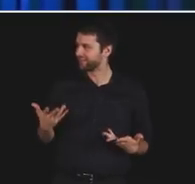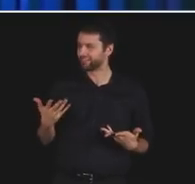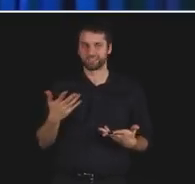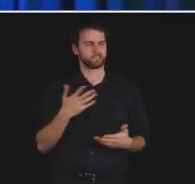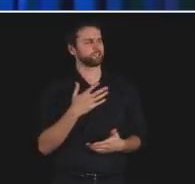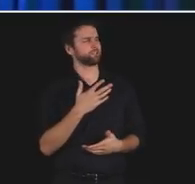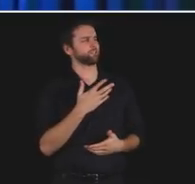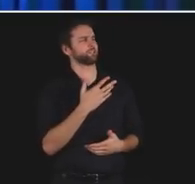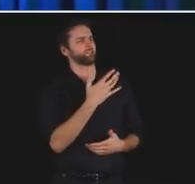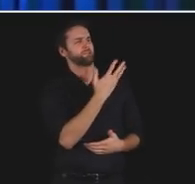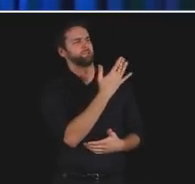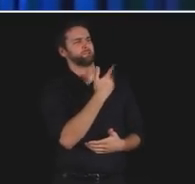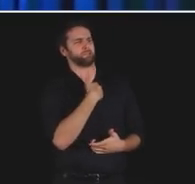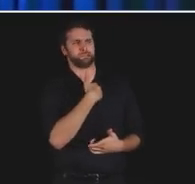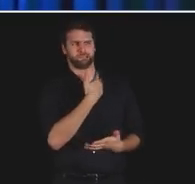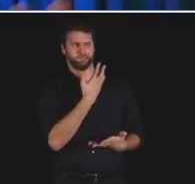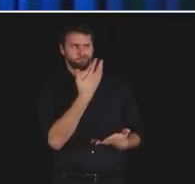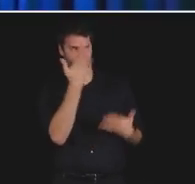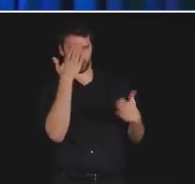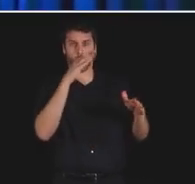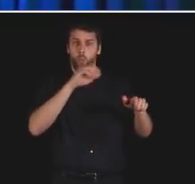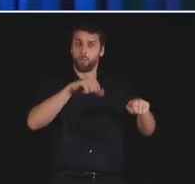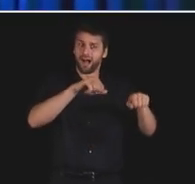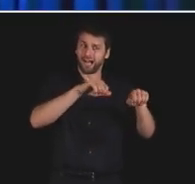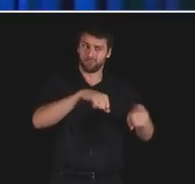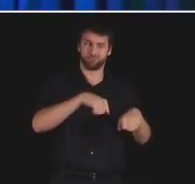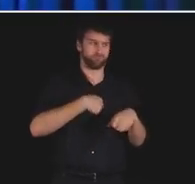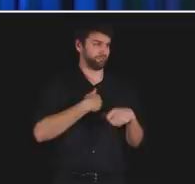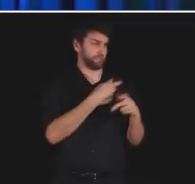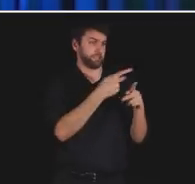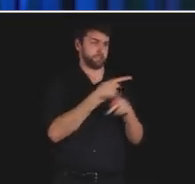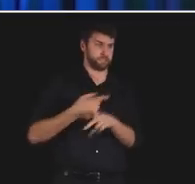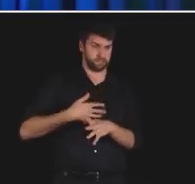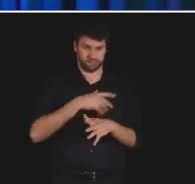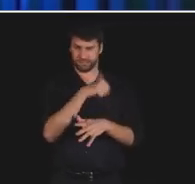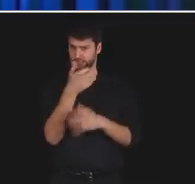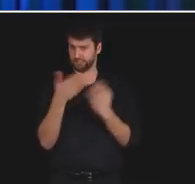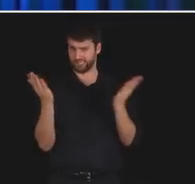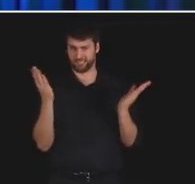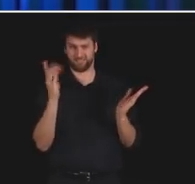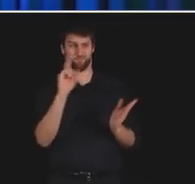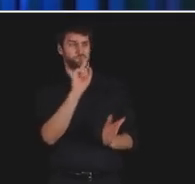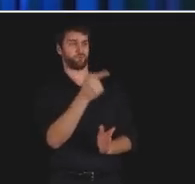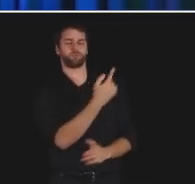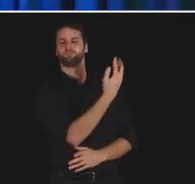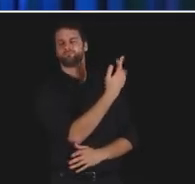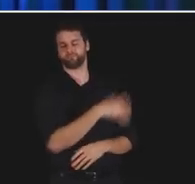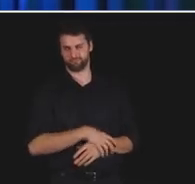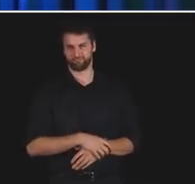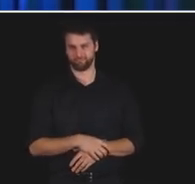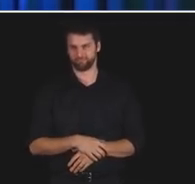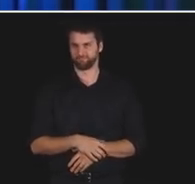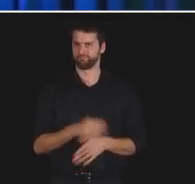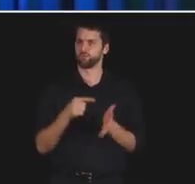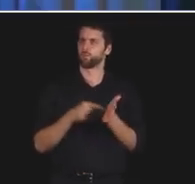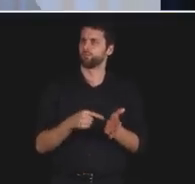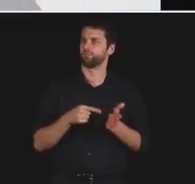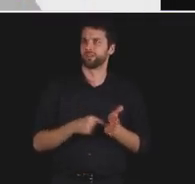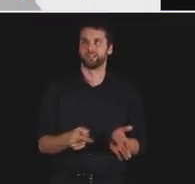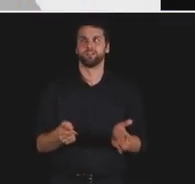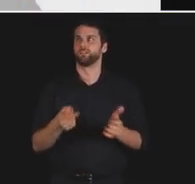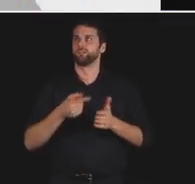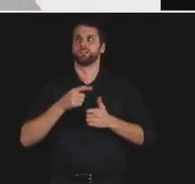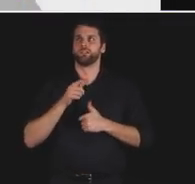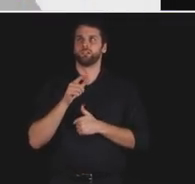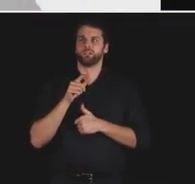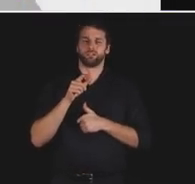said, I don't even know if this mission is possible yet. I think I have other things to worry about first when I'm planning this. Like, say, the